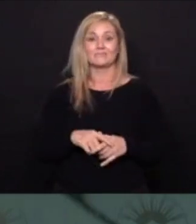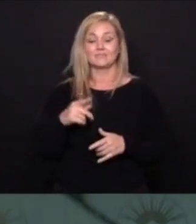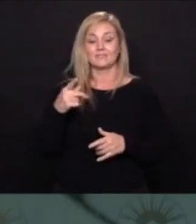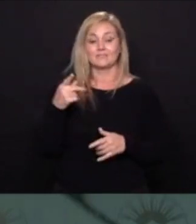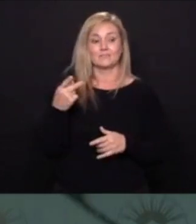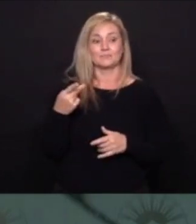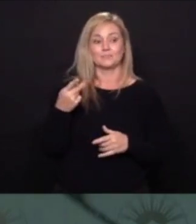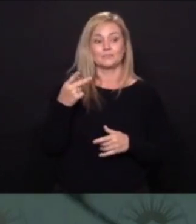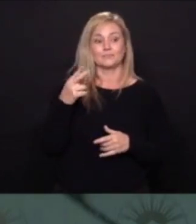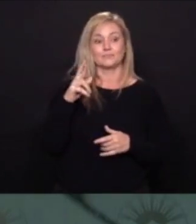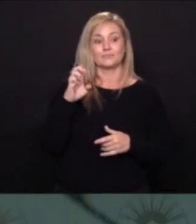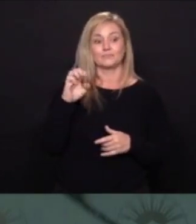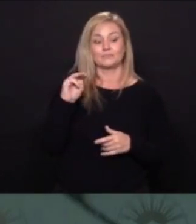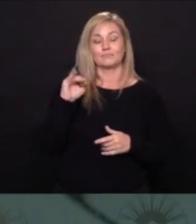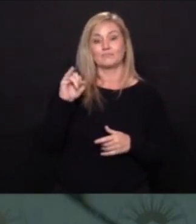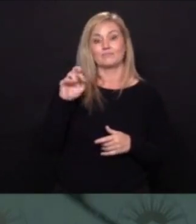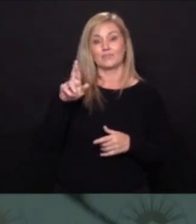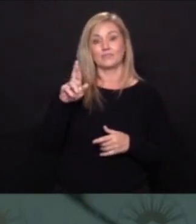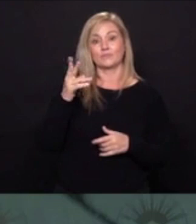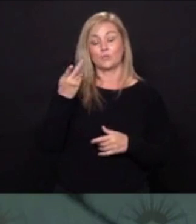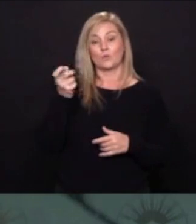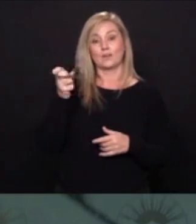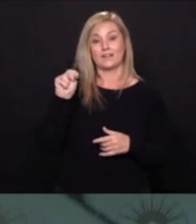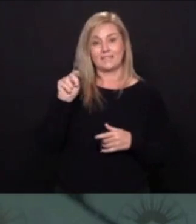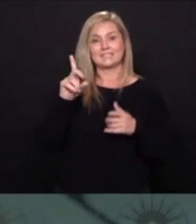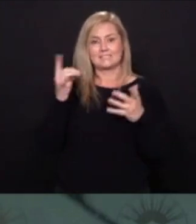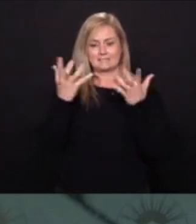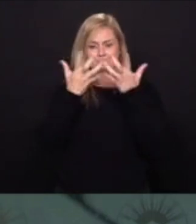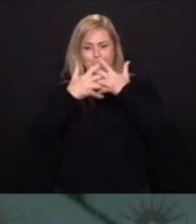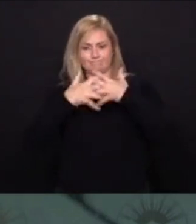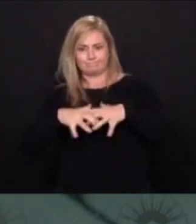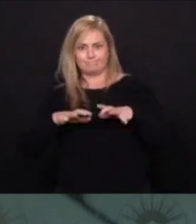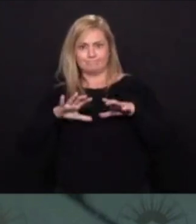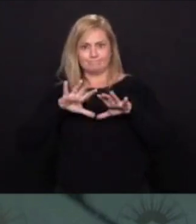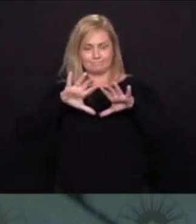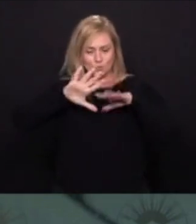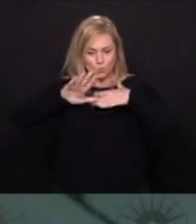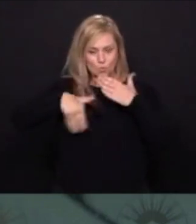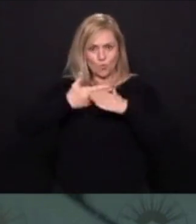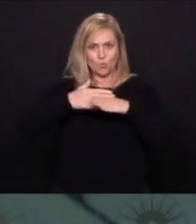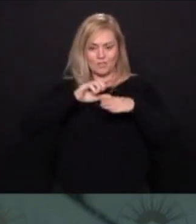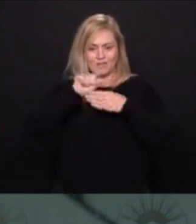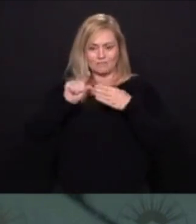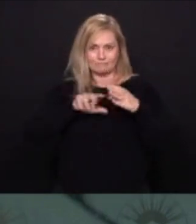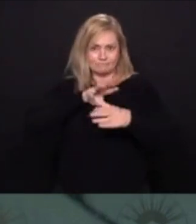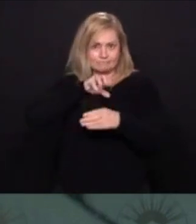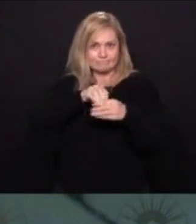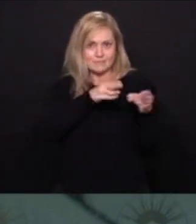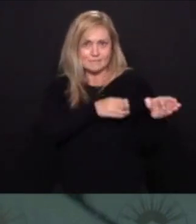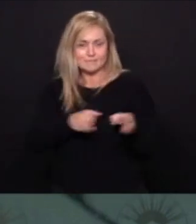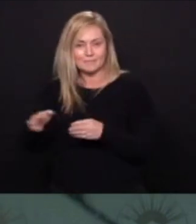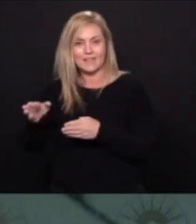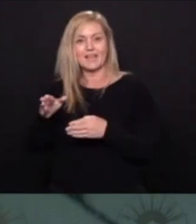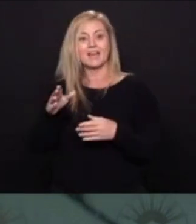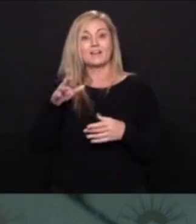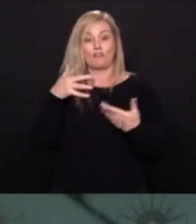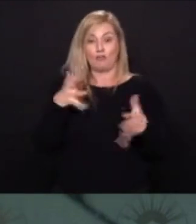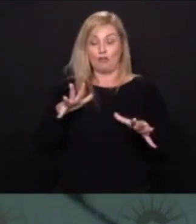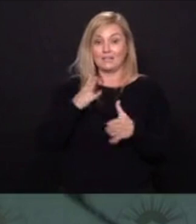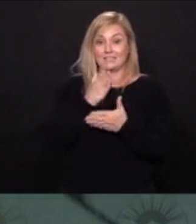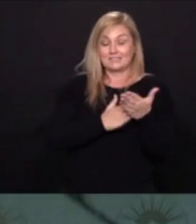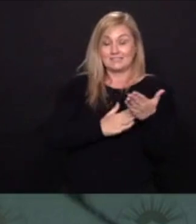of the Cabinet to put together an all-of-government plan that builds on the foundational work of Minister